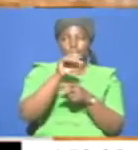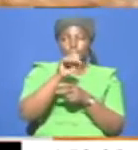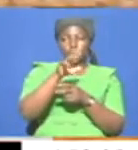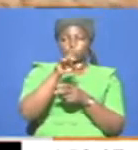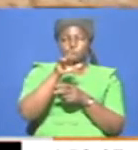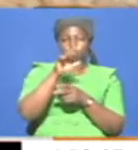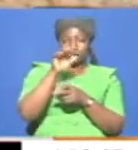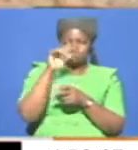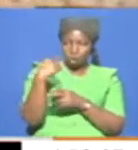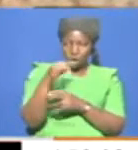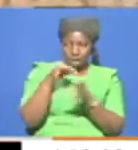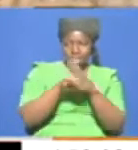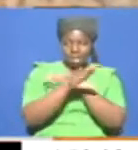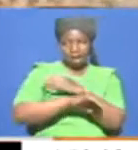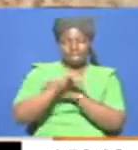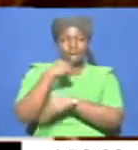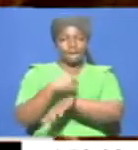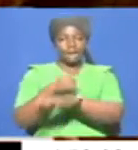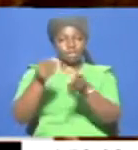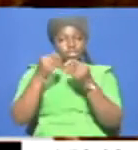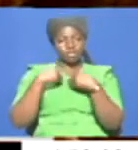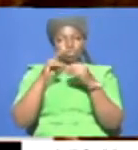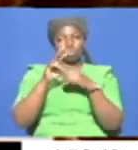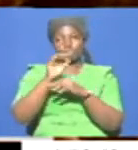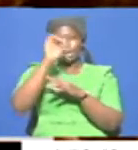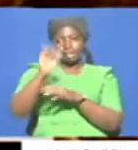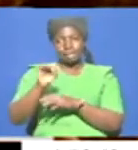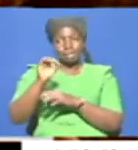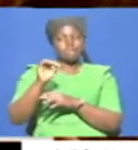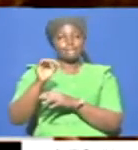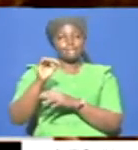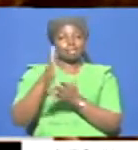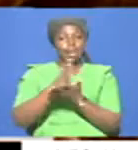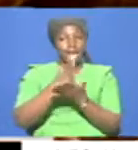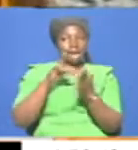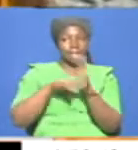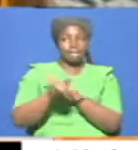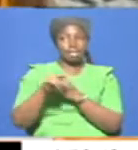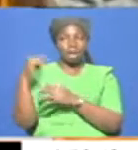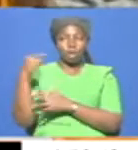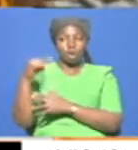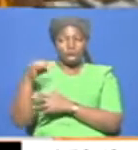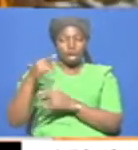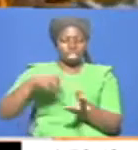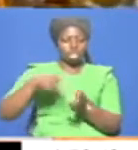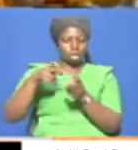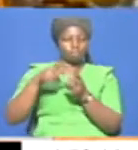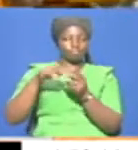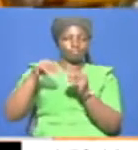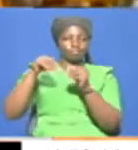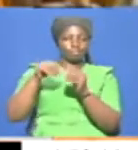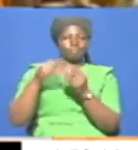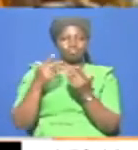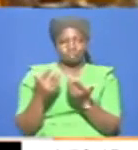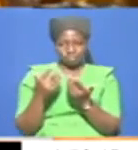of Ghana will receive a 20% equity share in the gold refined by the Indian company locally, while the Indian investor, which built